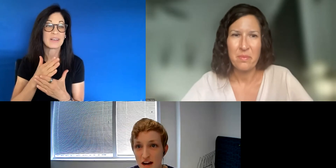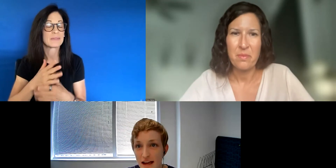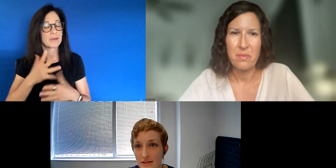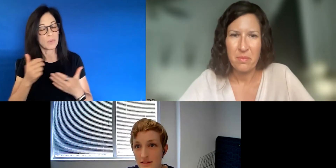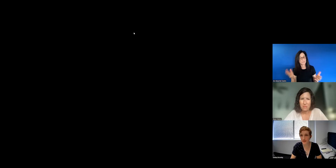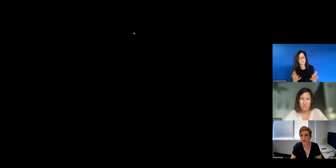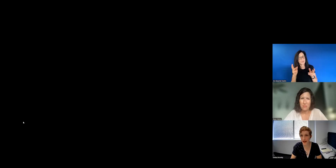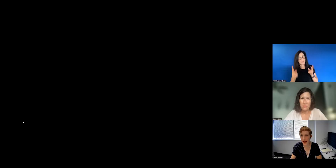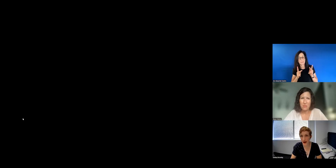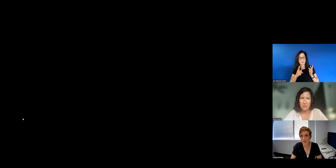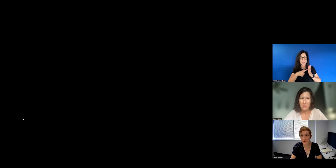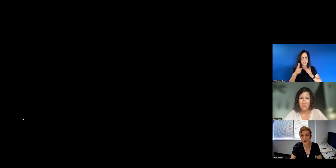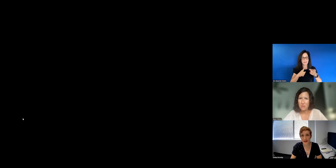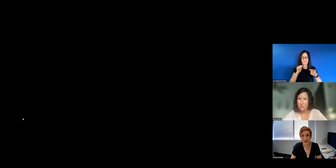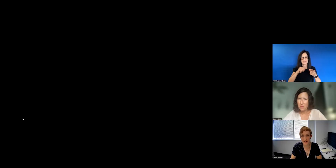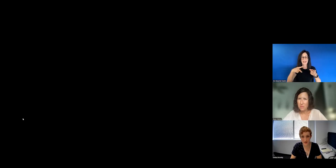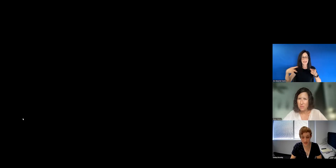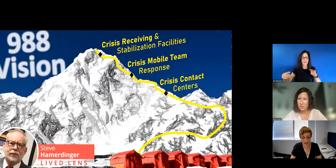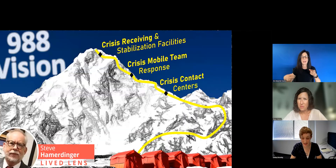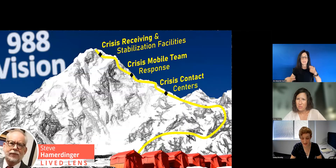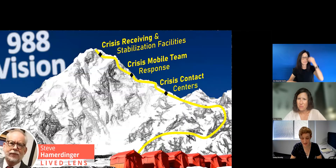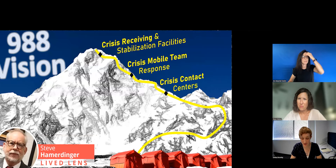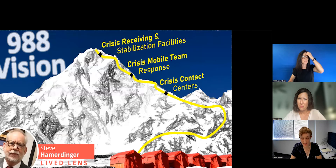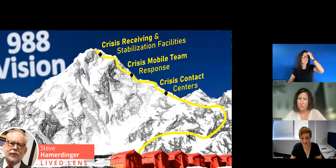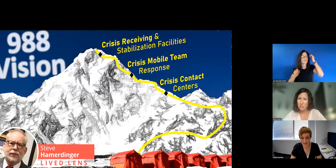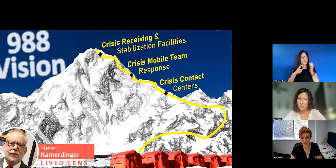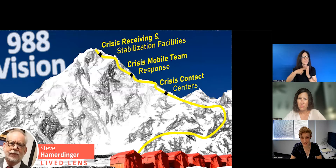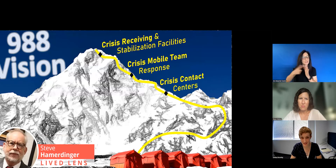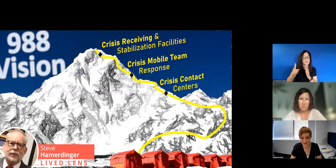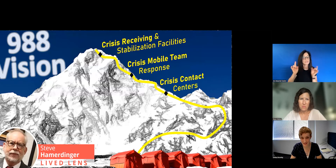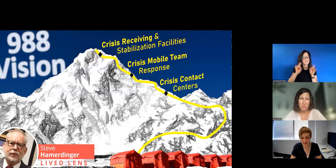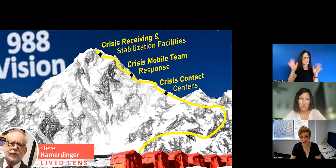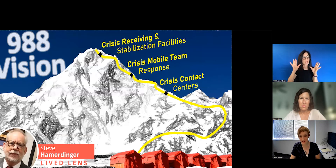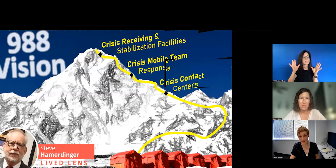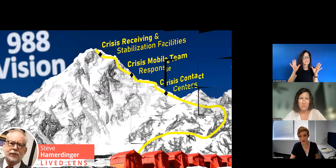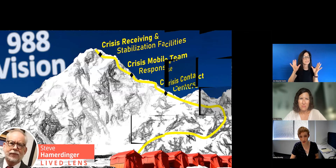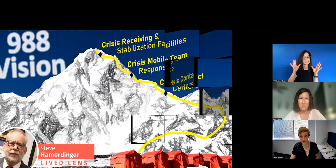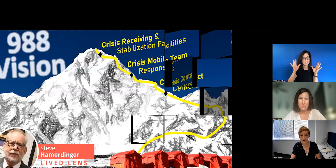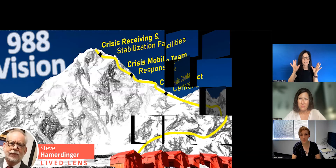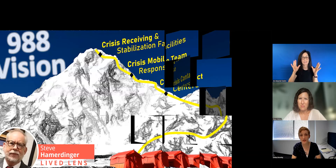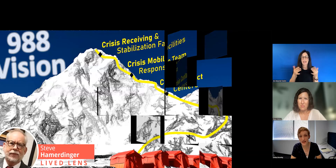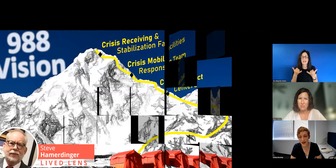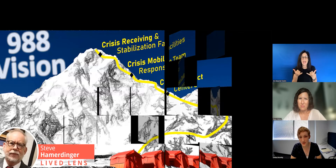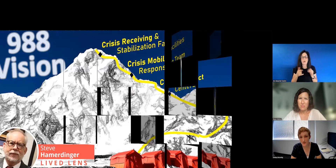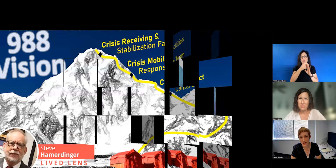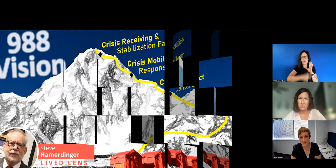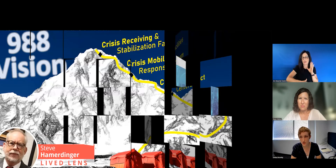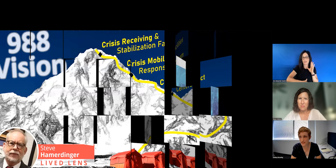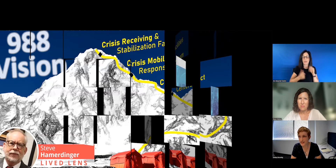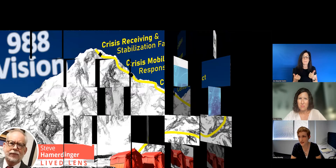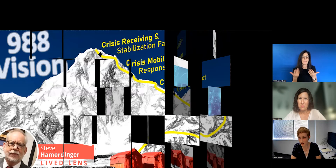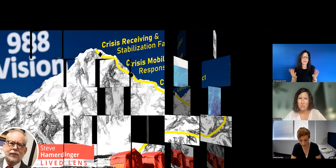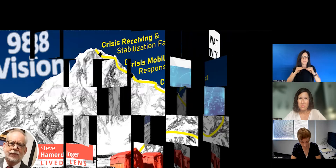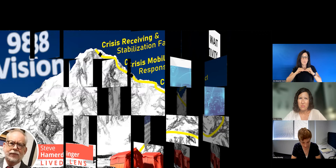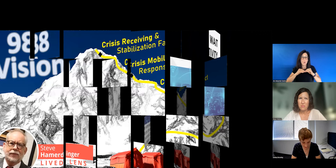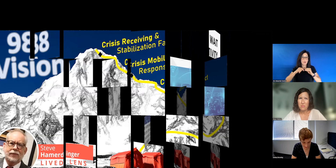to check out the app. Or to check out the Crisis Now article that provides more